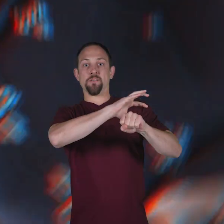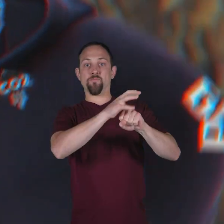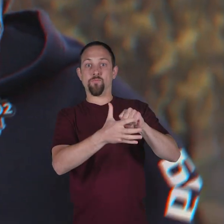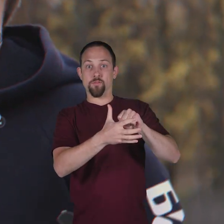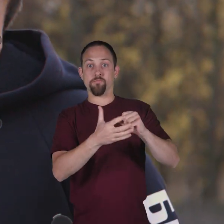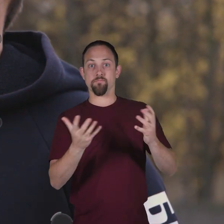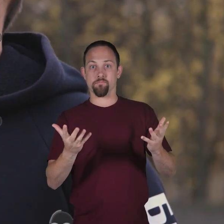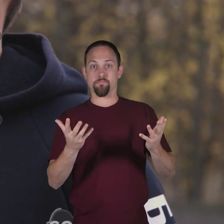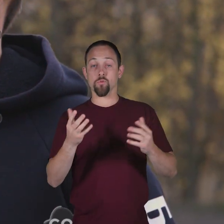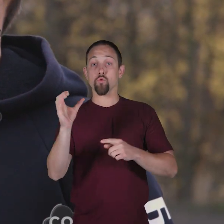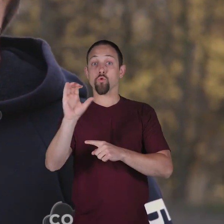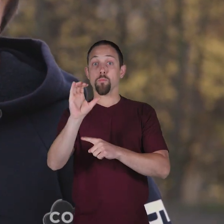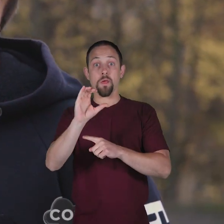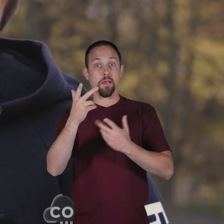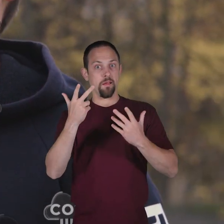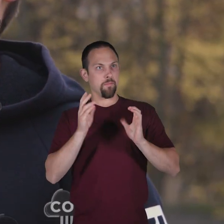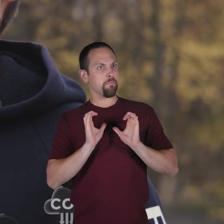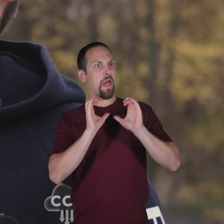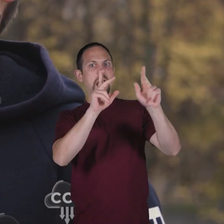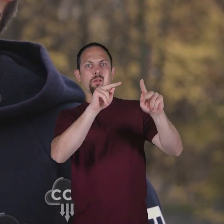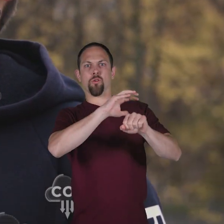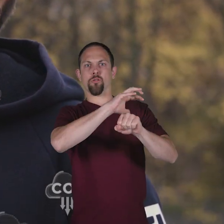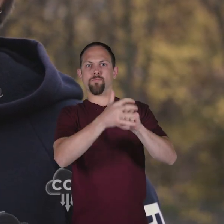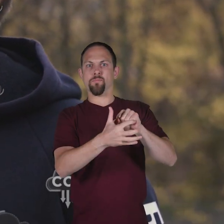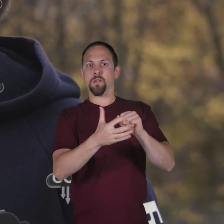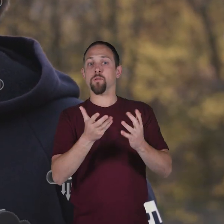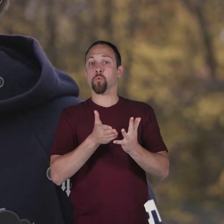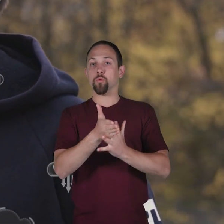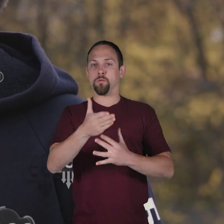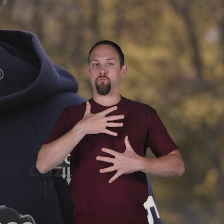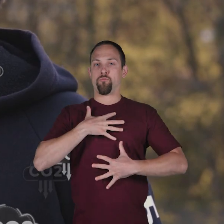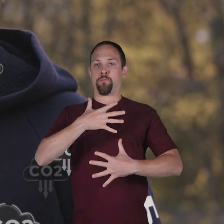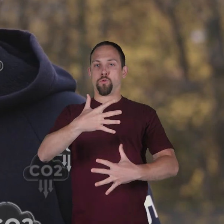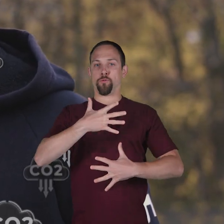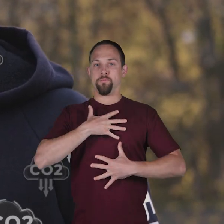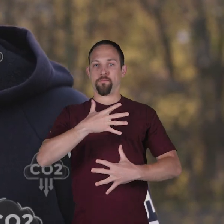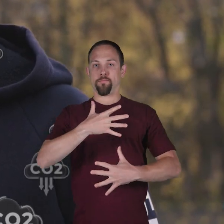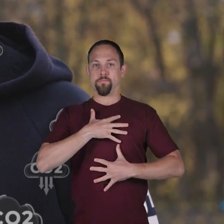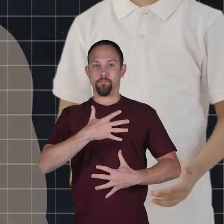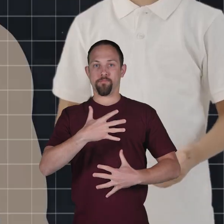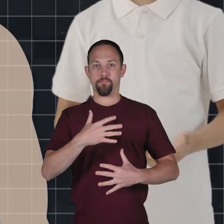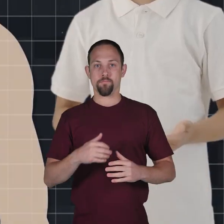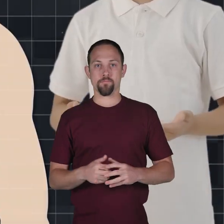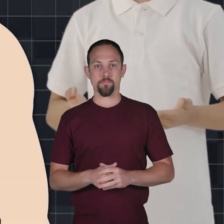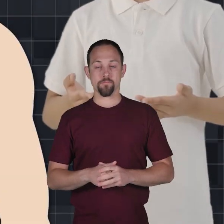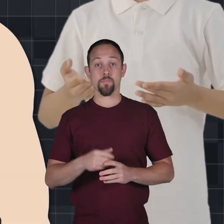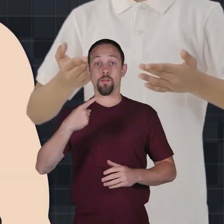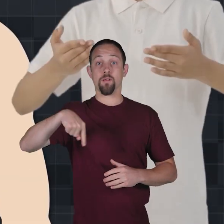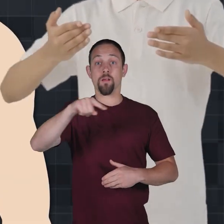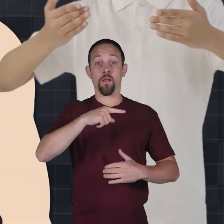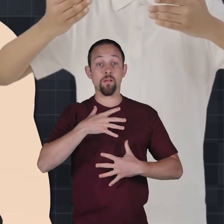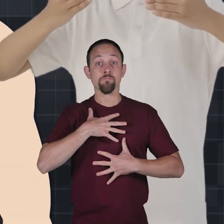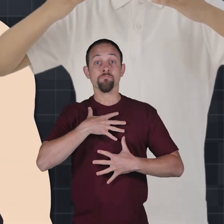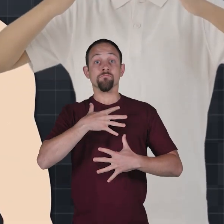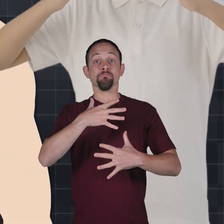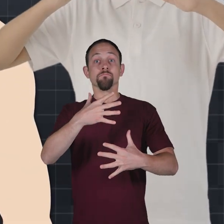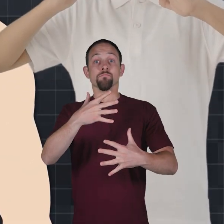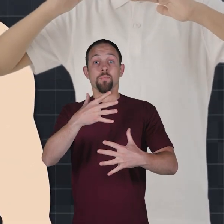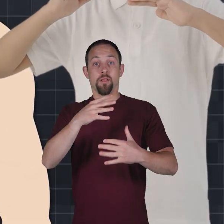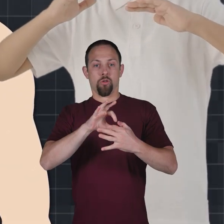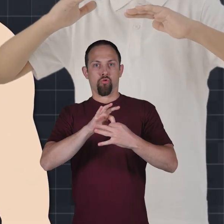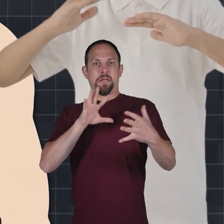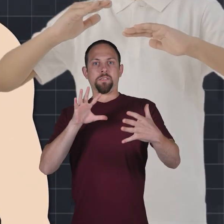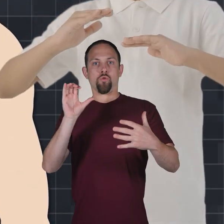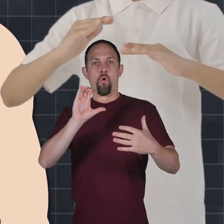carbon is sent back into the atmosphere through respiration as you breathe you release